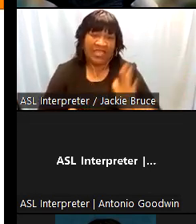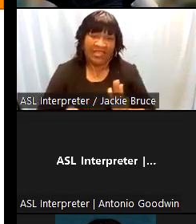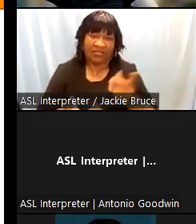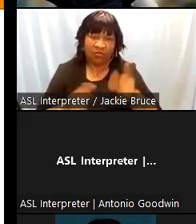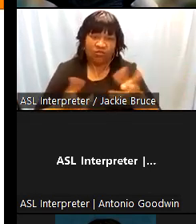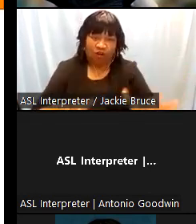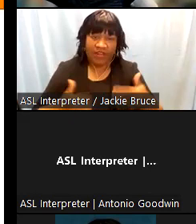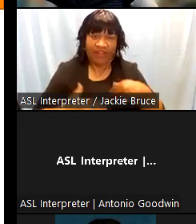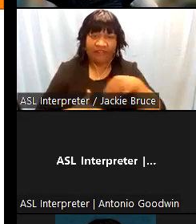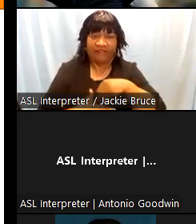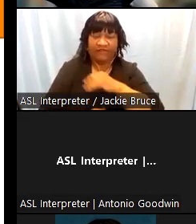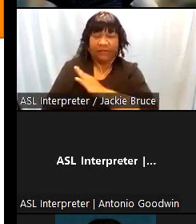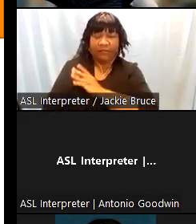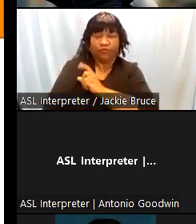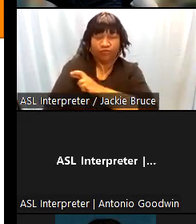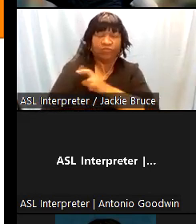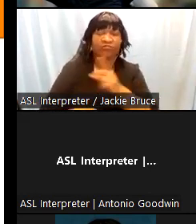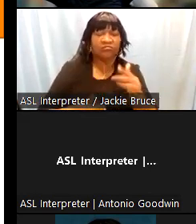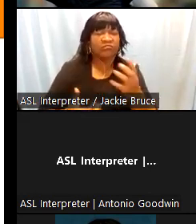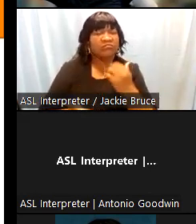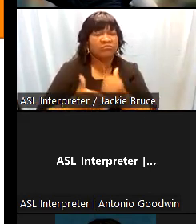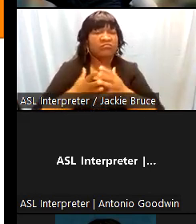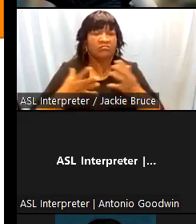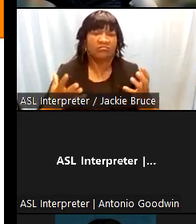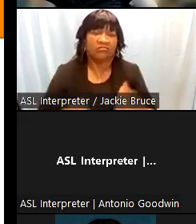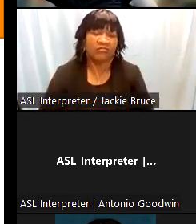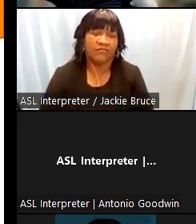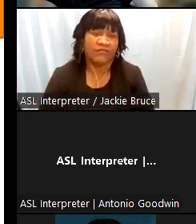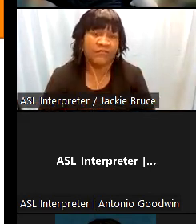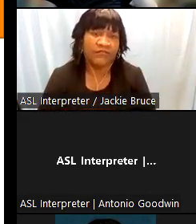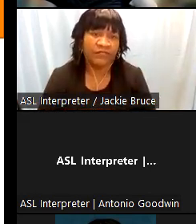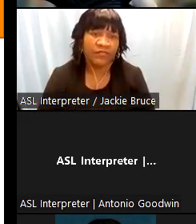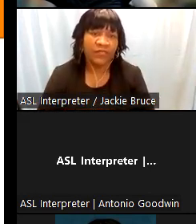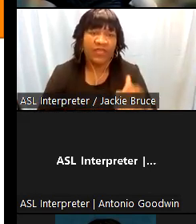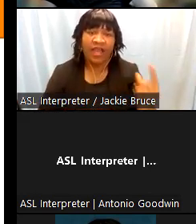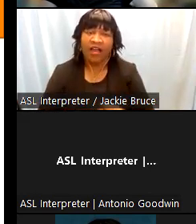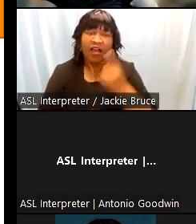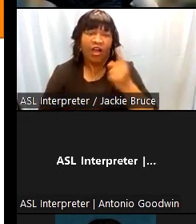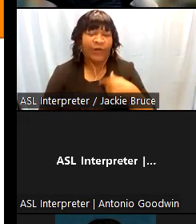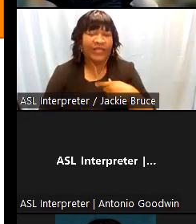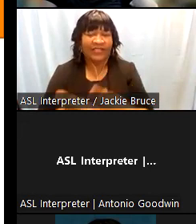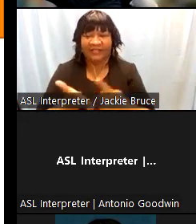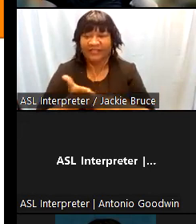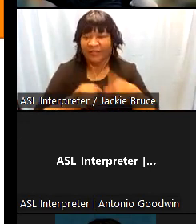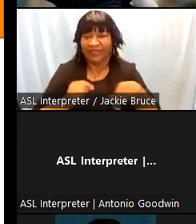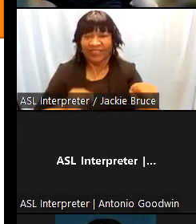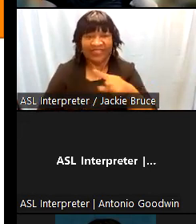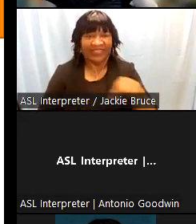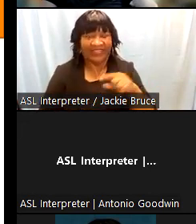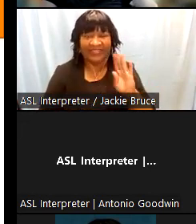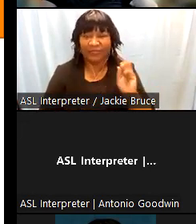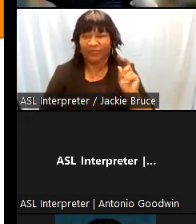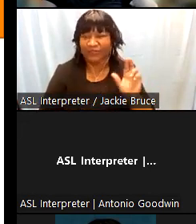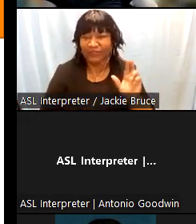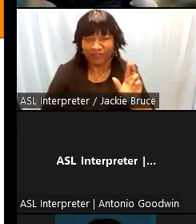is a huge advantage. And then my talking point is that,